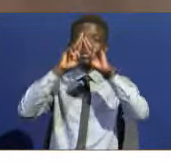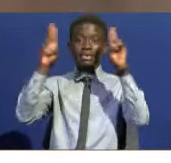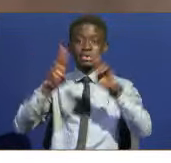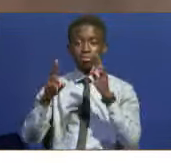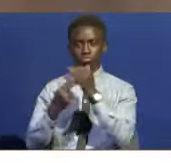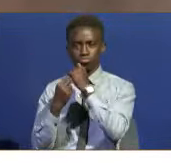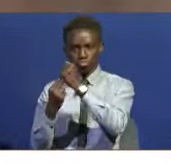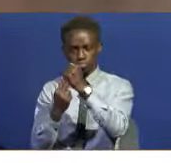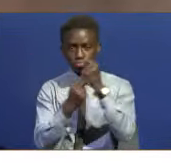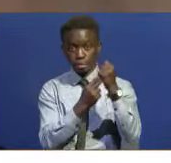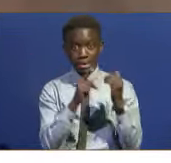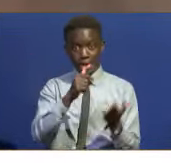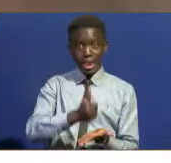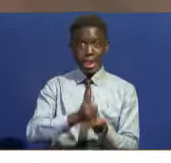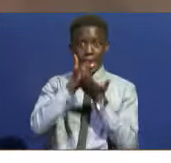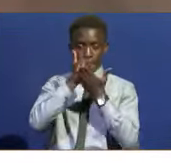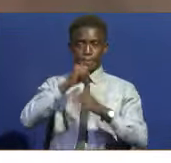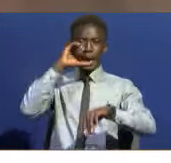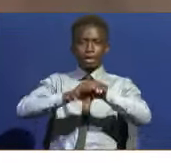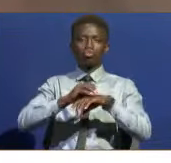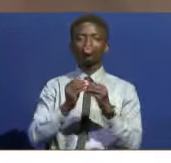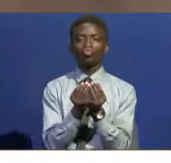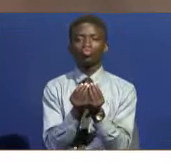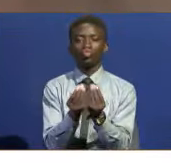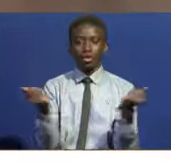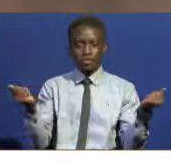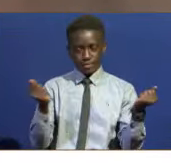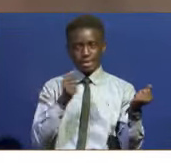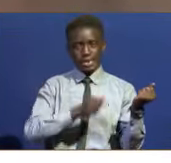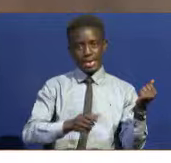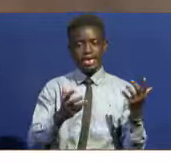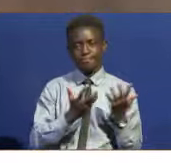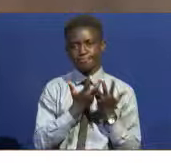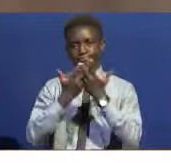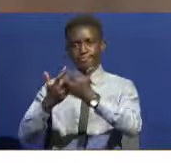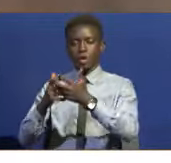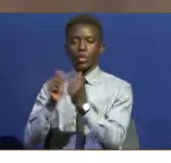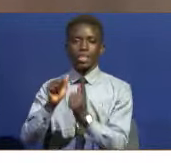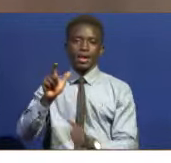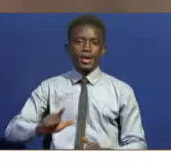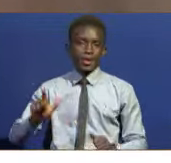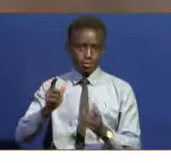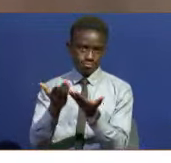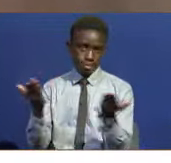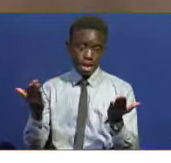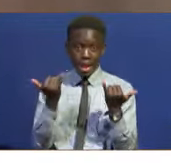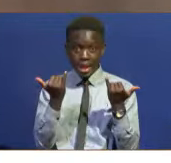have creative solutions that are customized to local settings, which is exactly